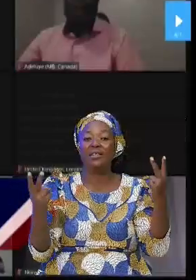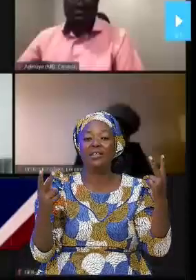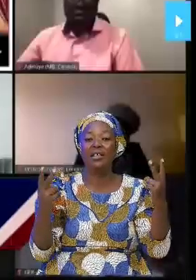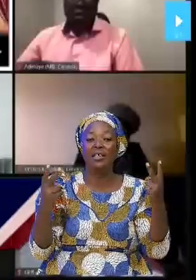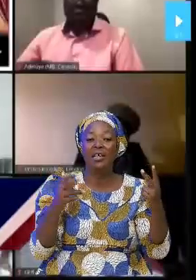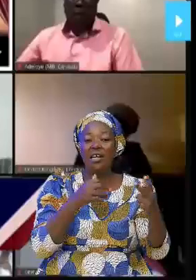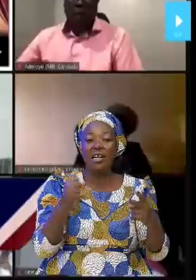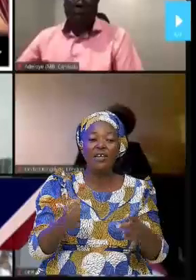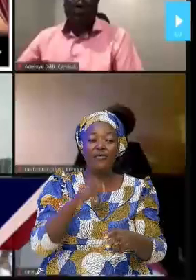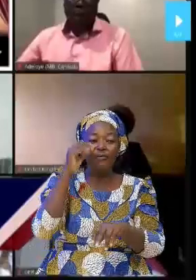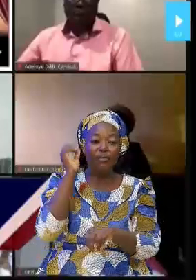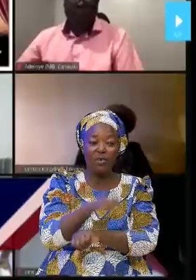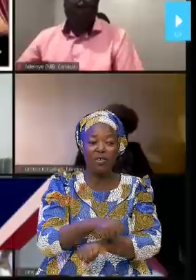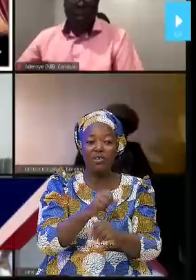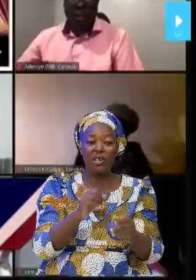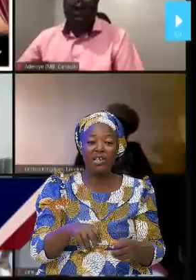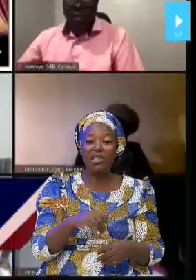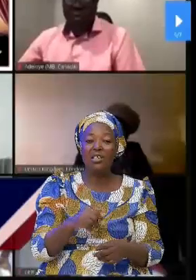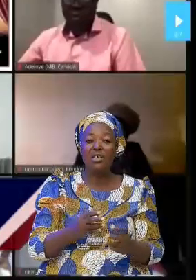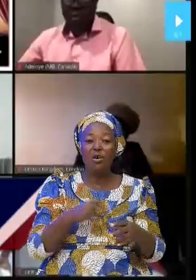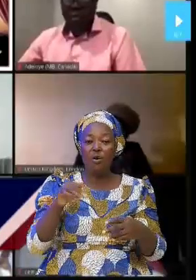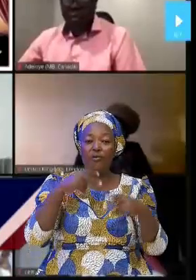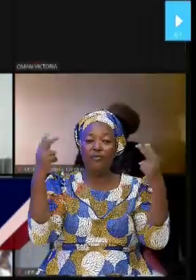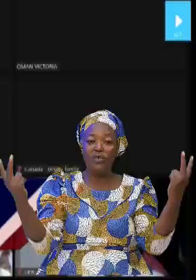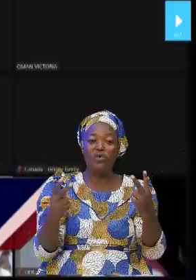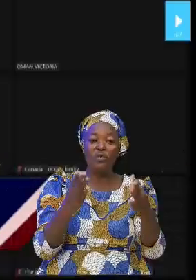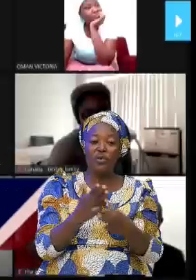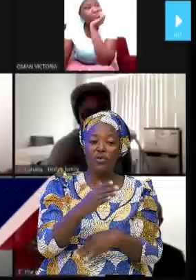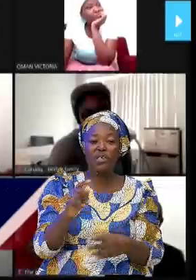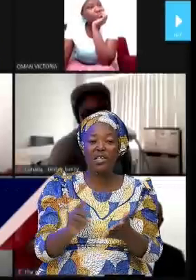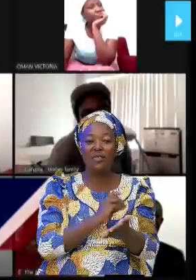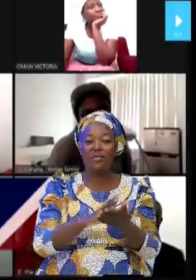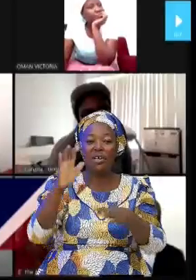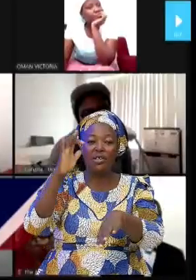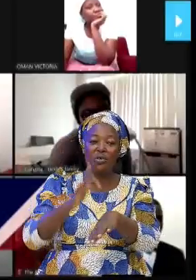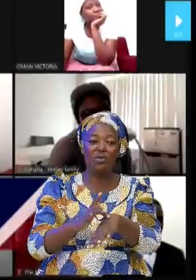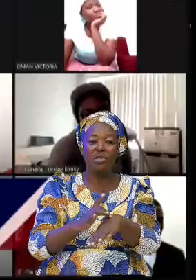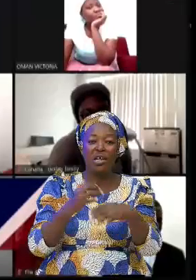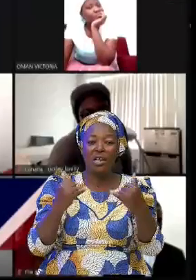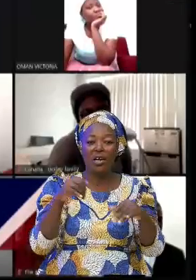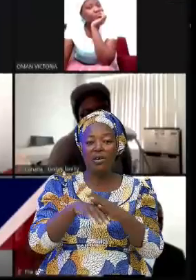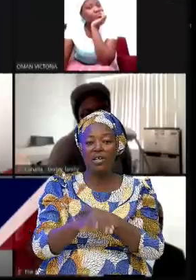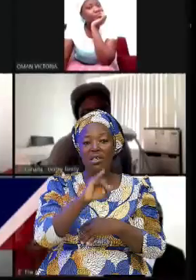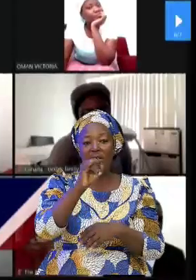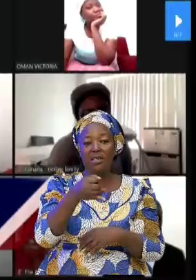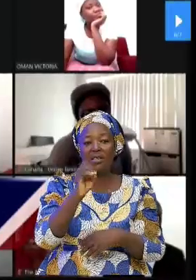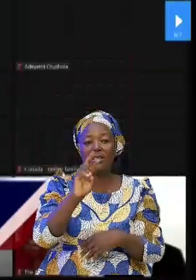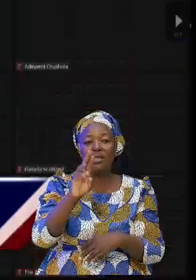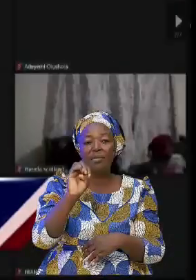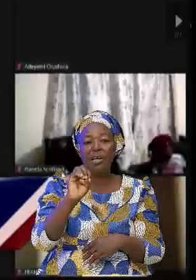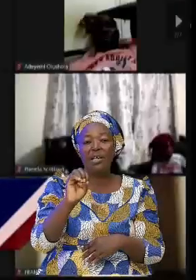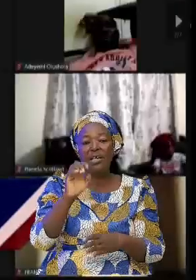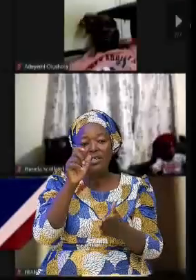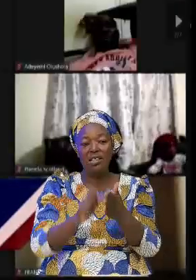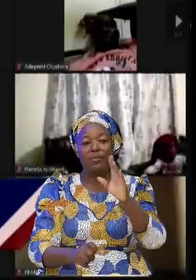Somebody shout triumph. The triumph of victors through the divine touch.